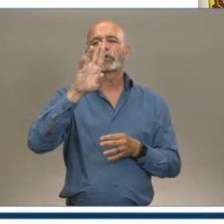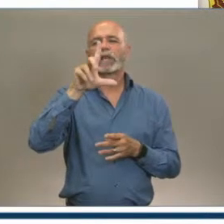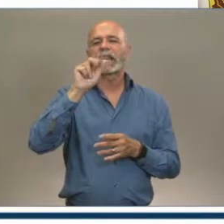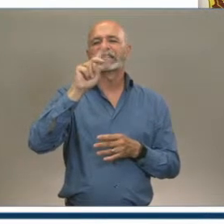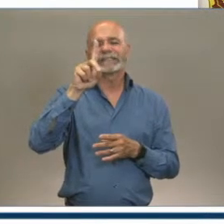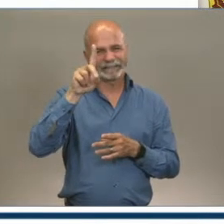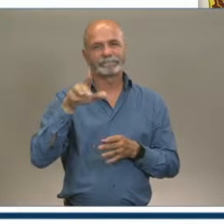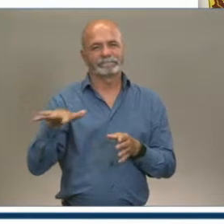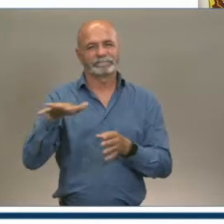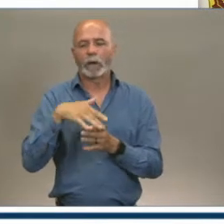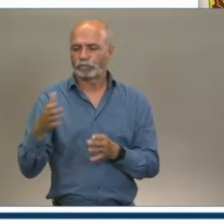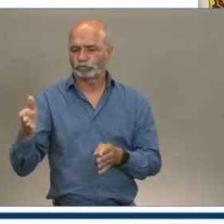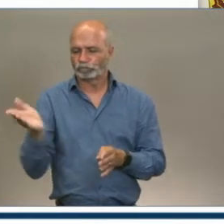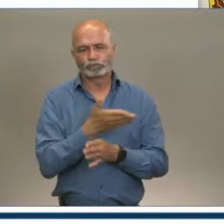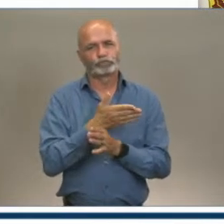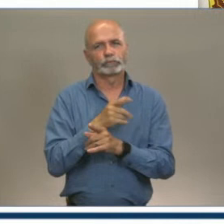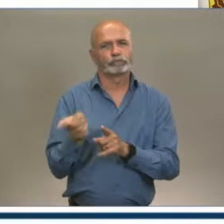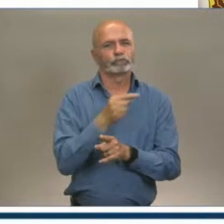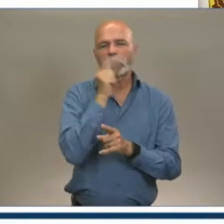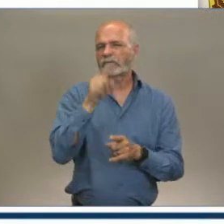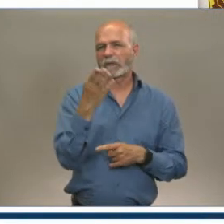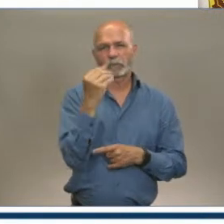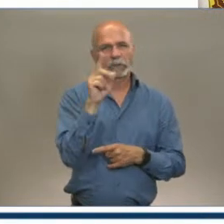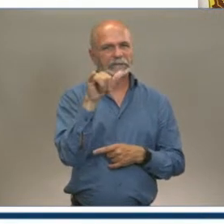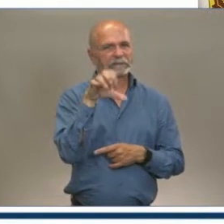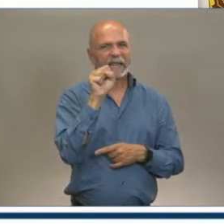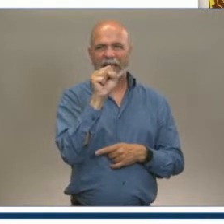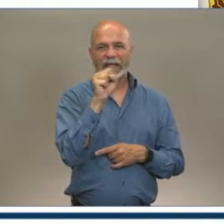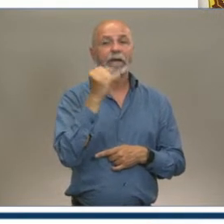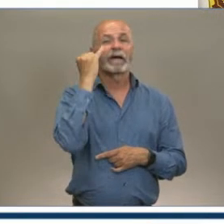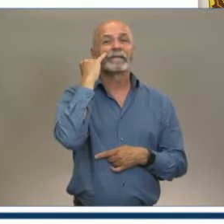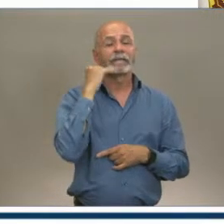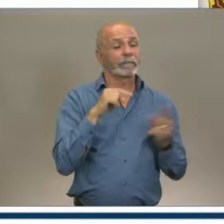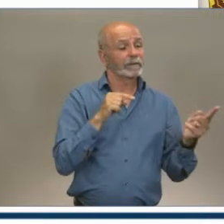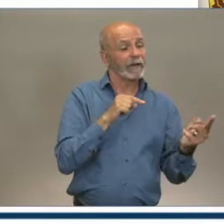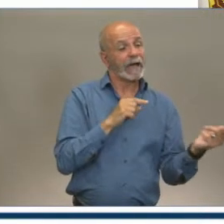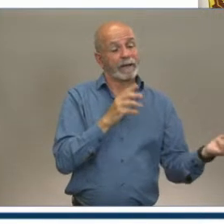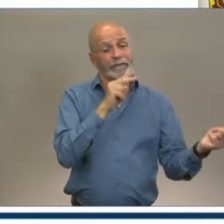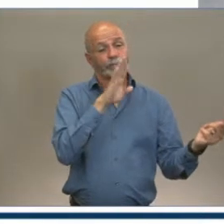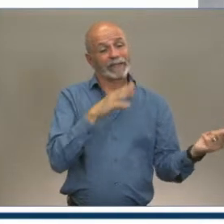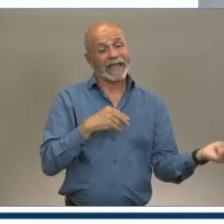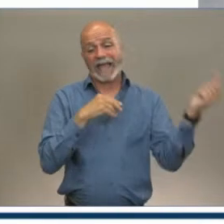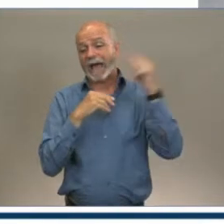Nova Scotia, are they going to need to isolate for 14 days? They will have to